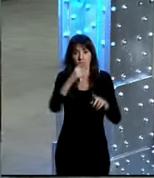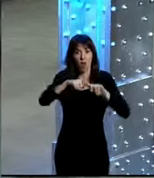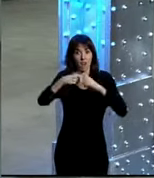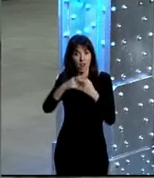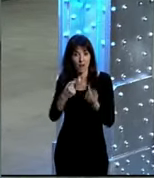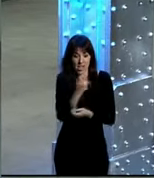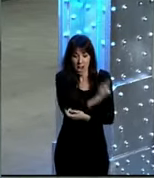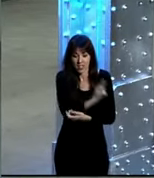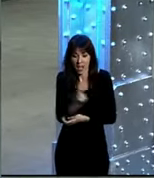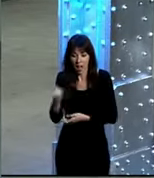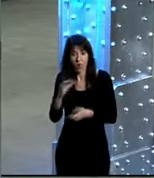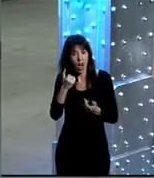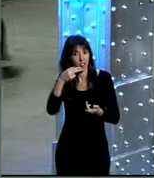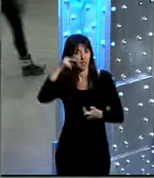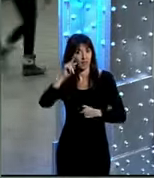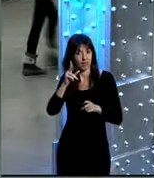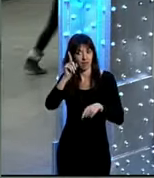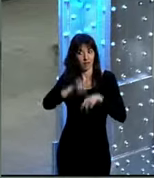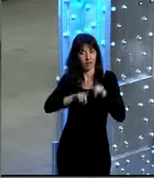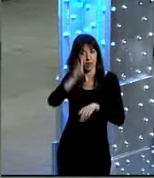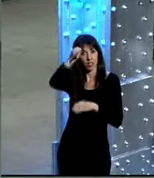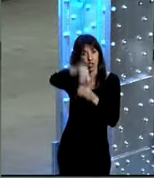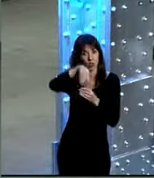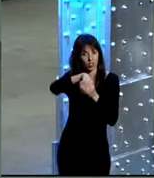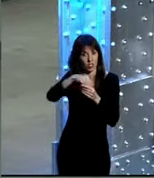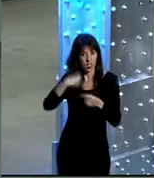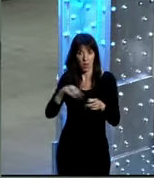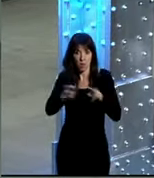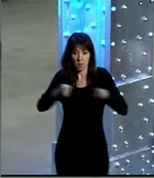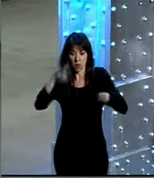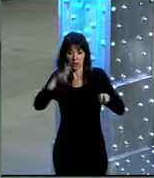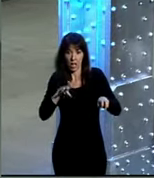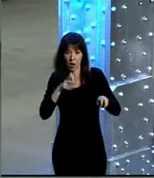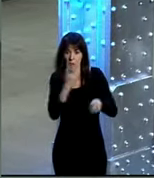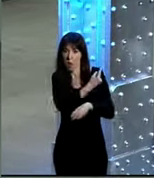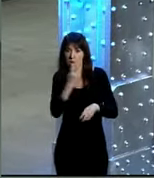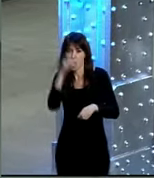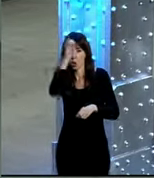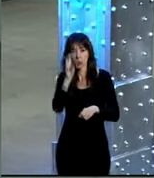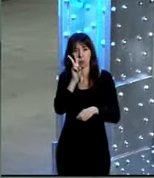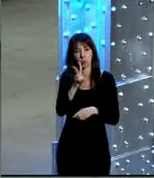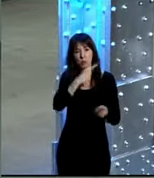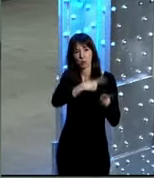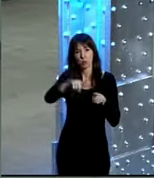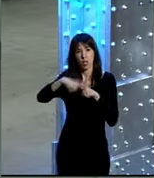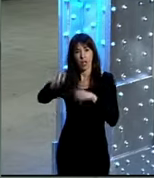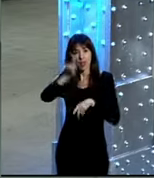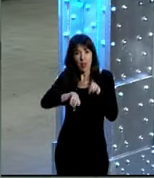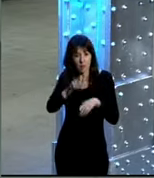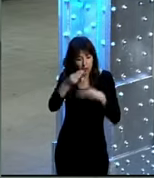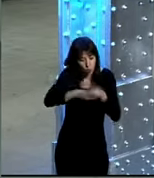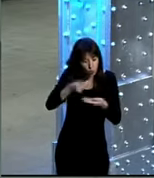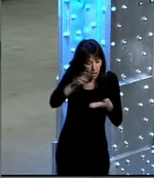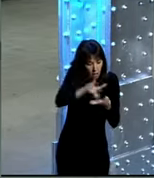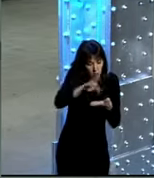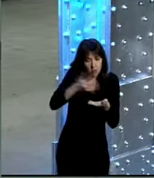And the truth is that now each individual in the family has a different experience in terms of that content, a different experience that's